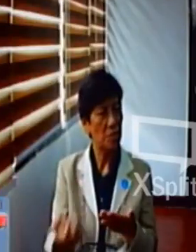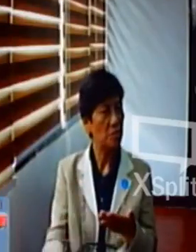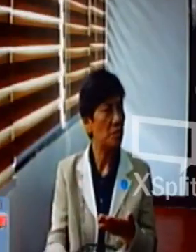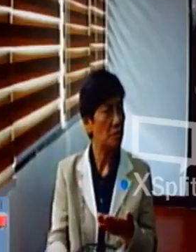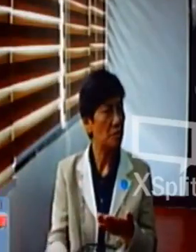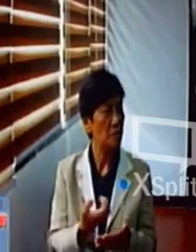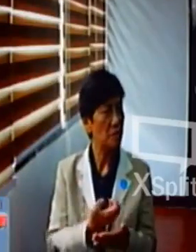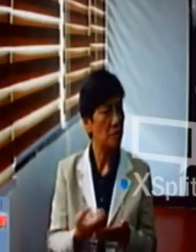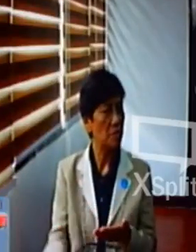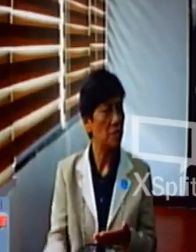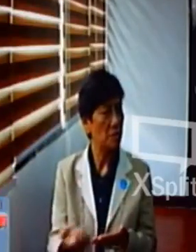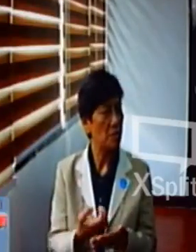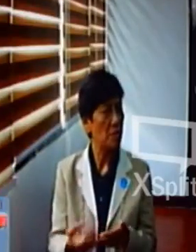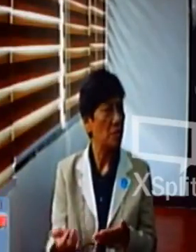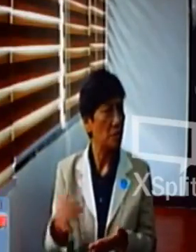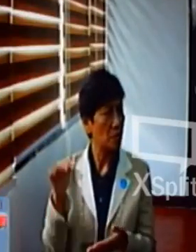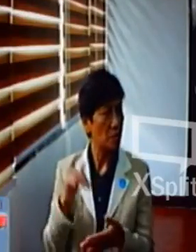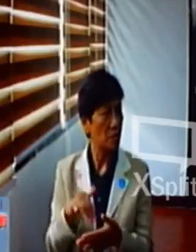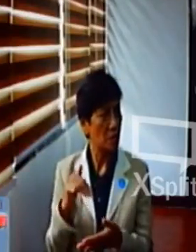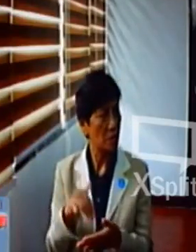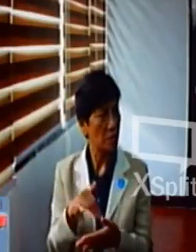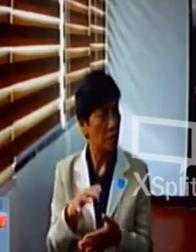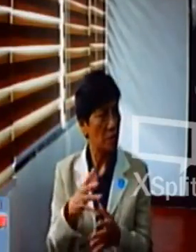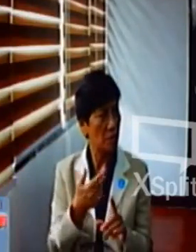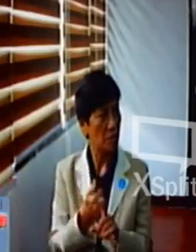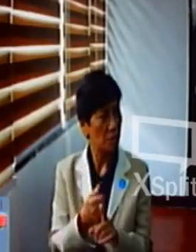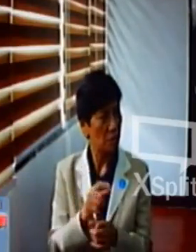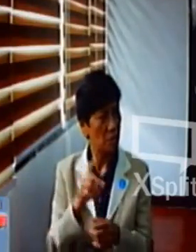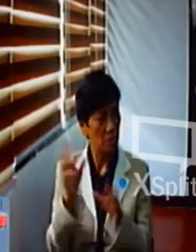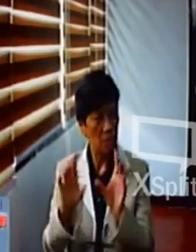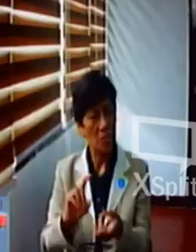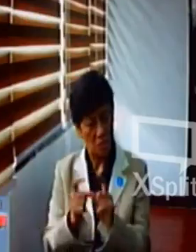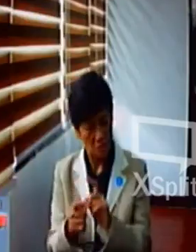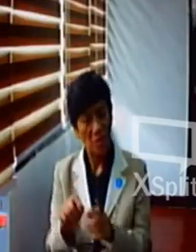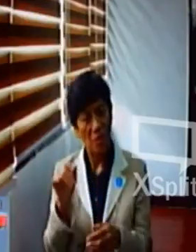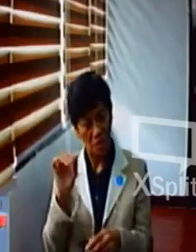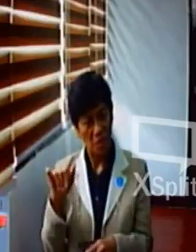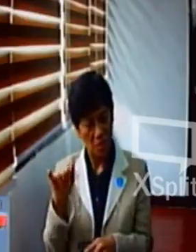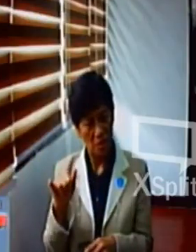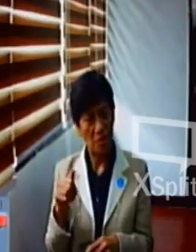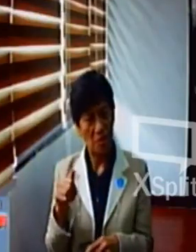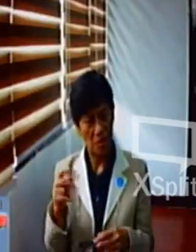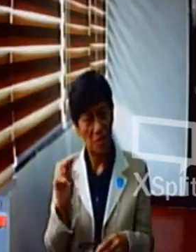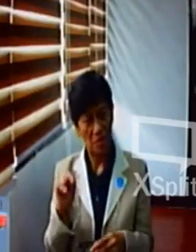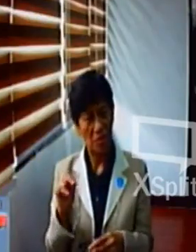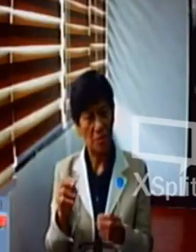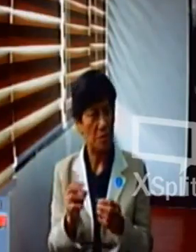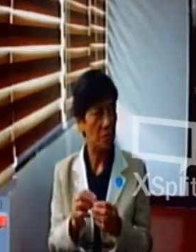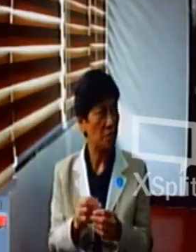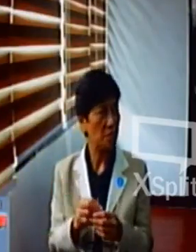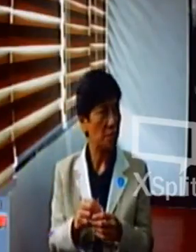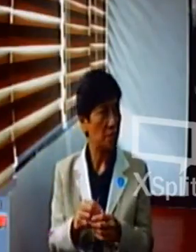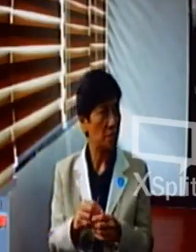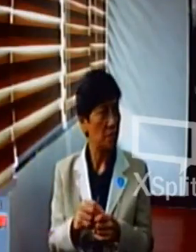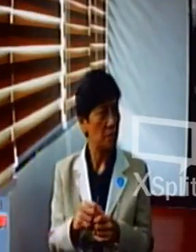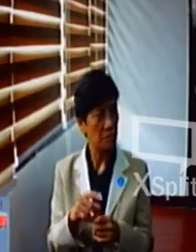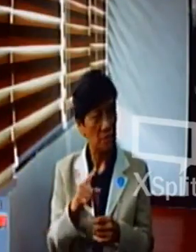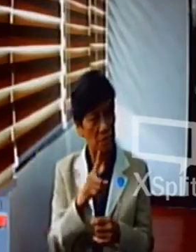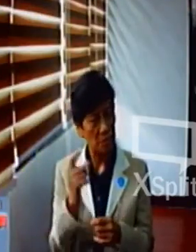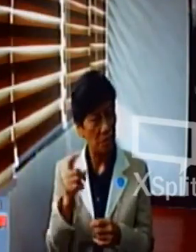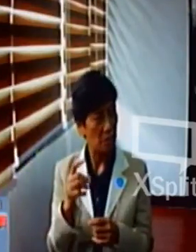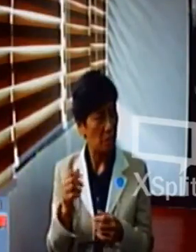To study effects and impacts of climate change. Yeah, definitely. Kasi ma'am, in the Department of